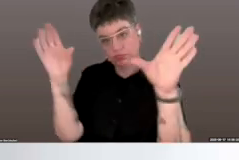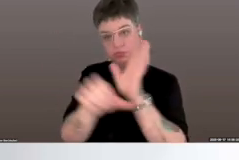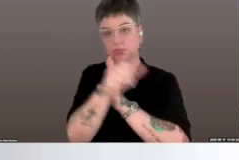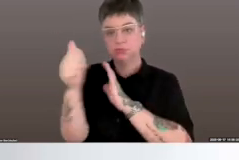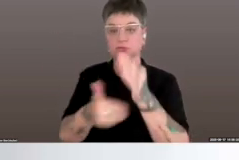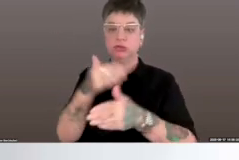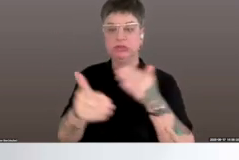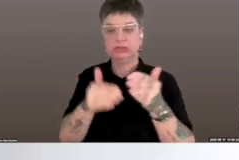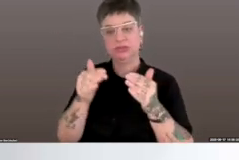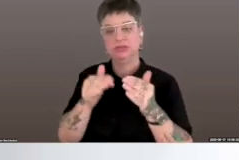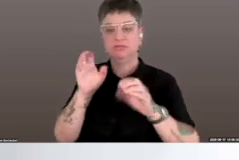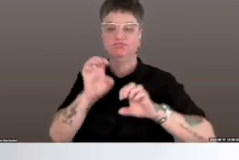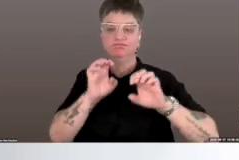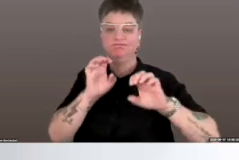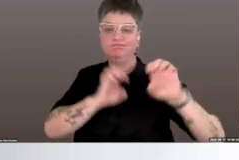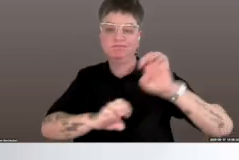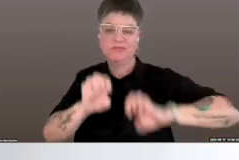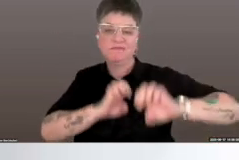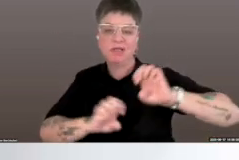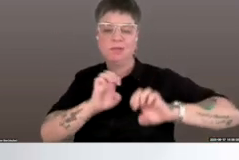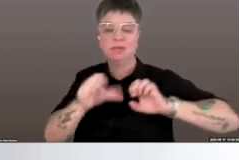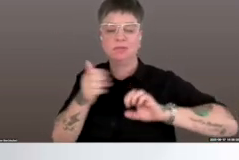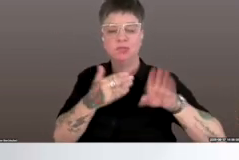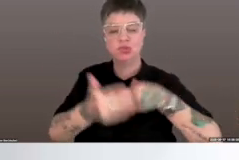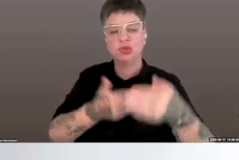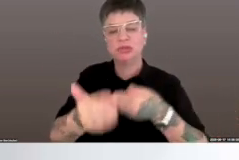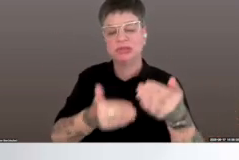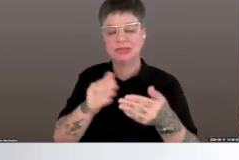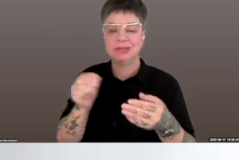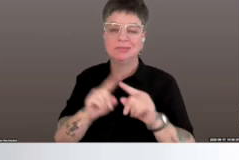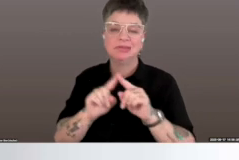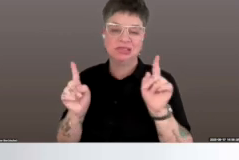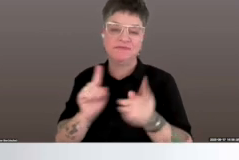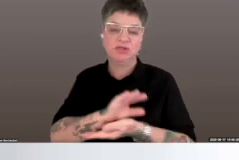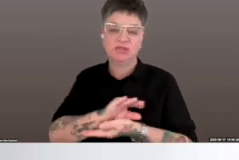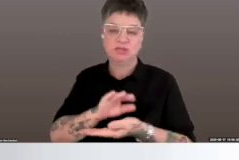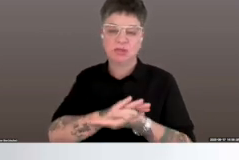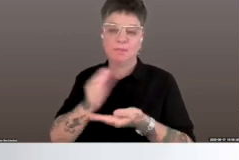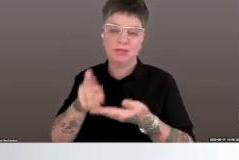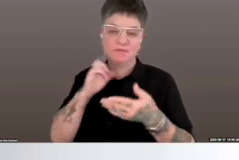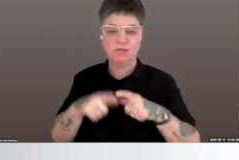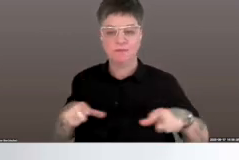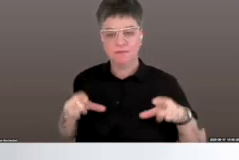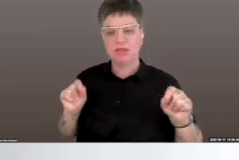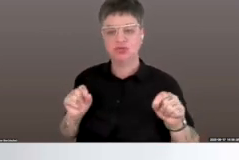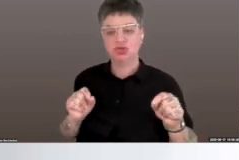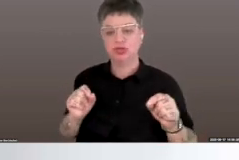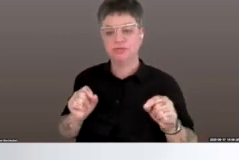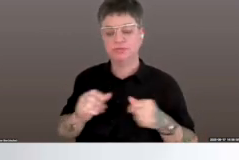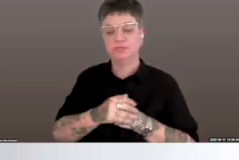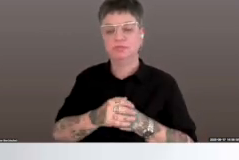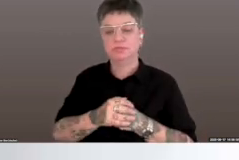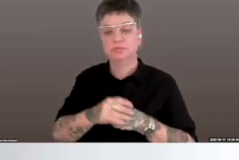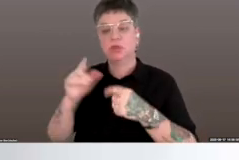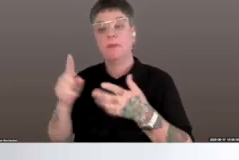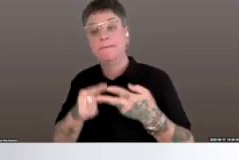of different other options and looking at different voucher amounts. So that would be in the next funding plan. So back to the